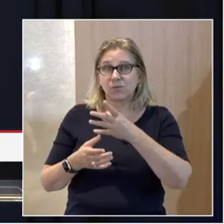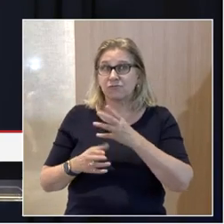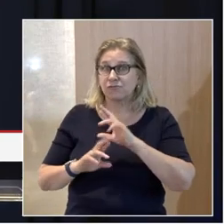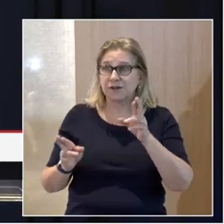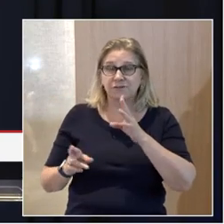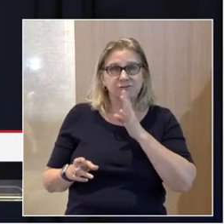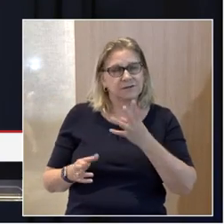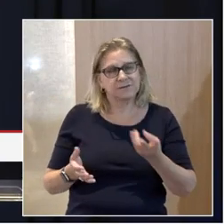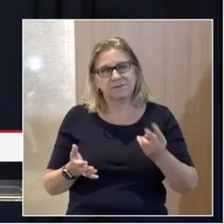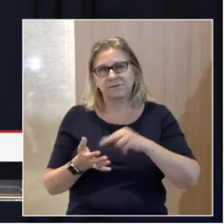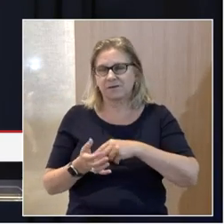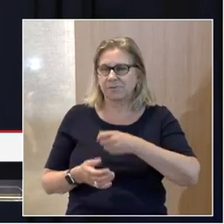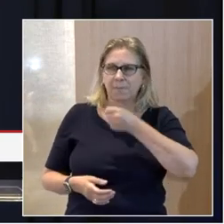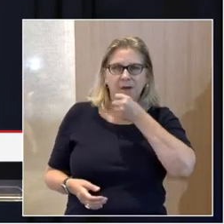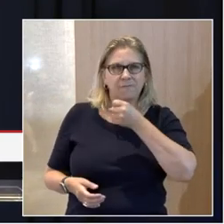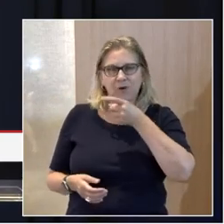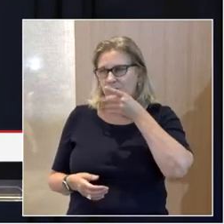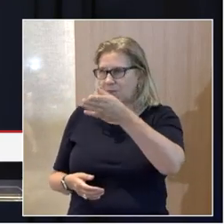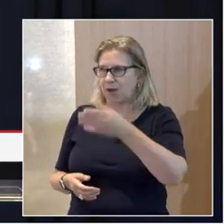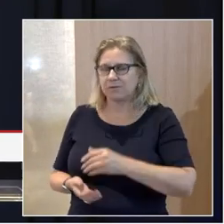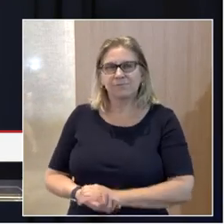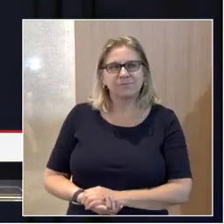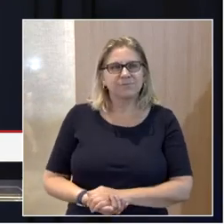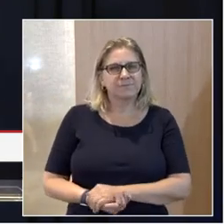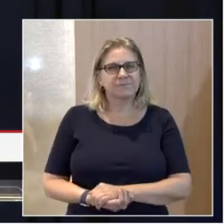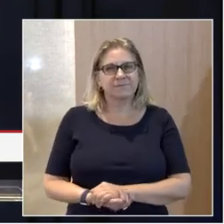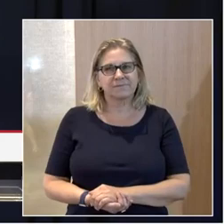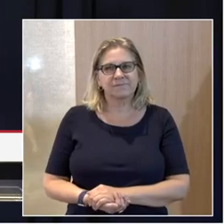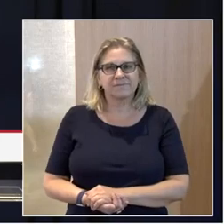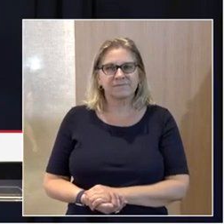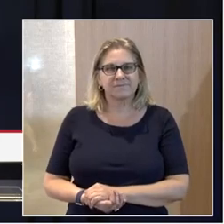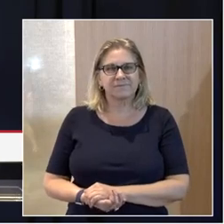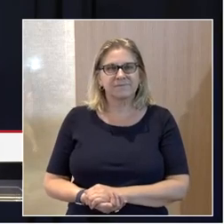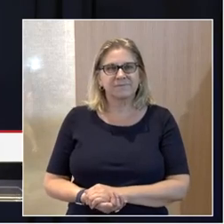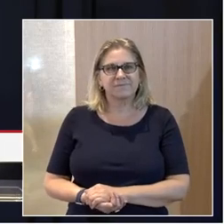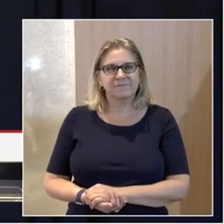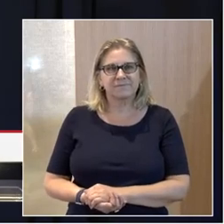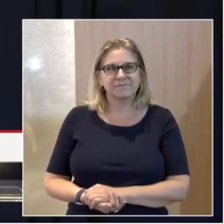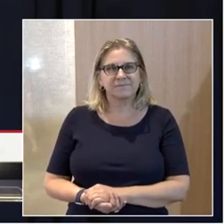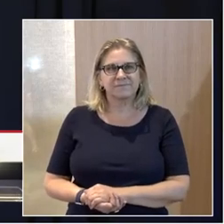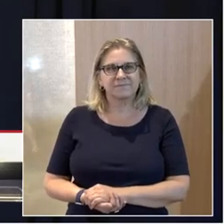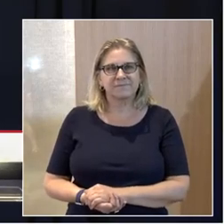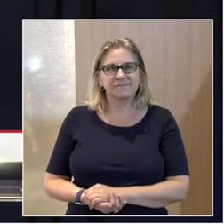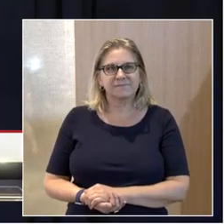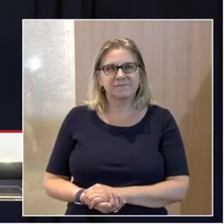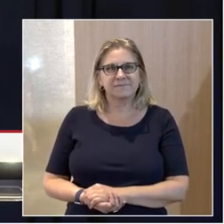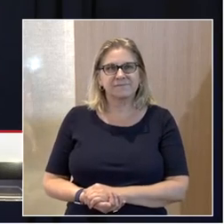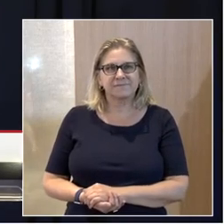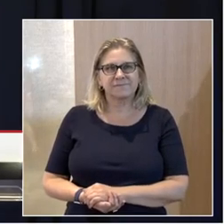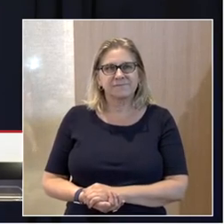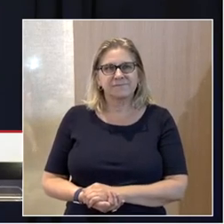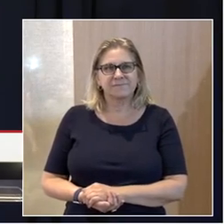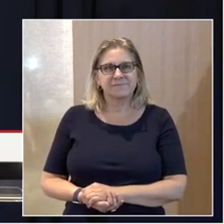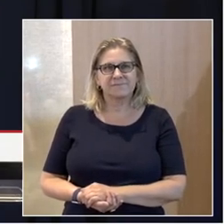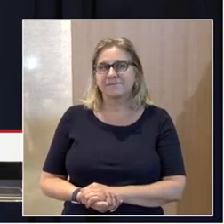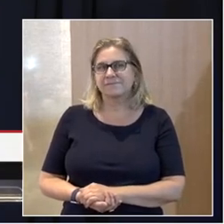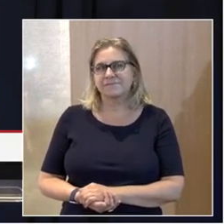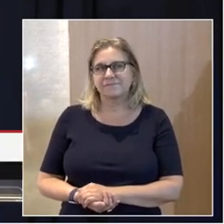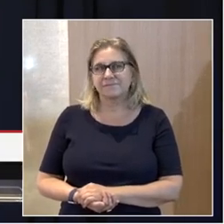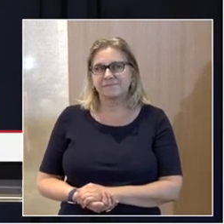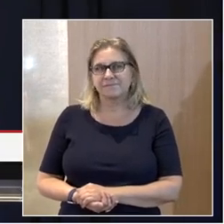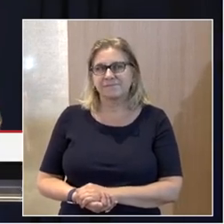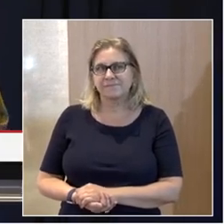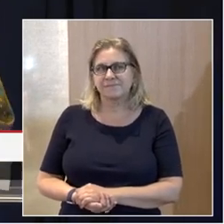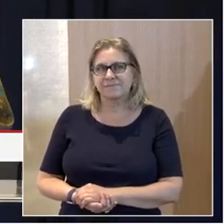to you. All right, so if you're here, you've got, all right, so you've already begun. All right,